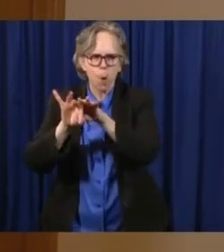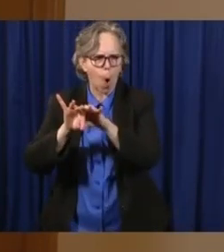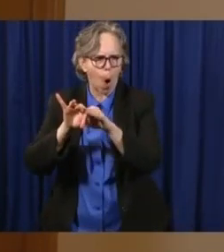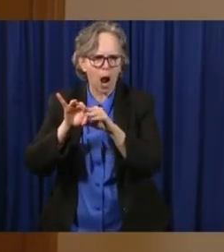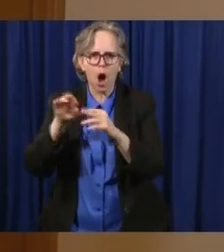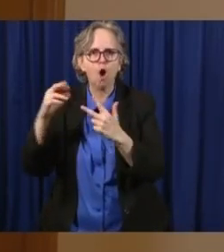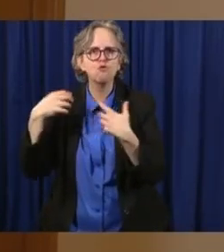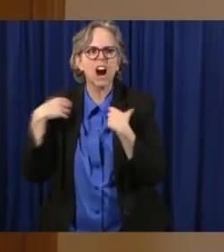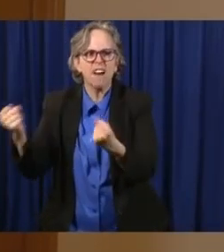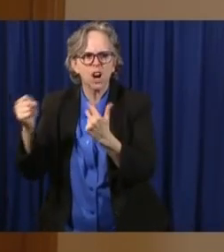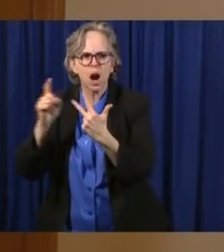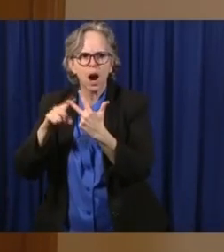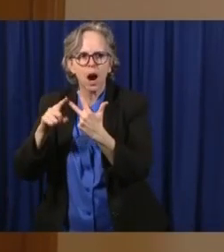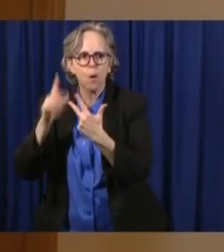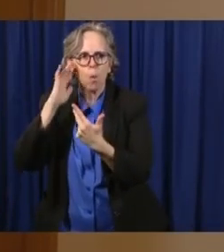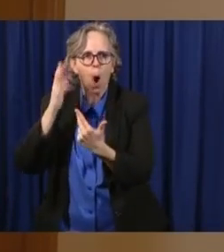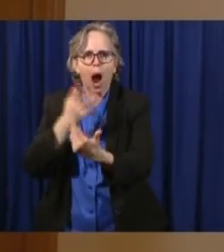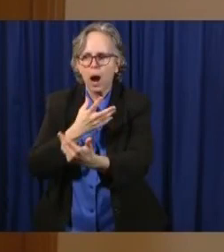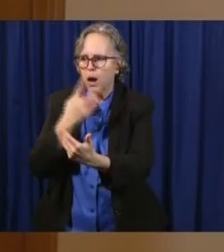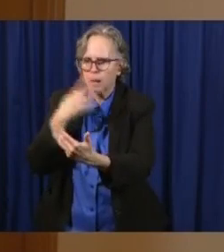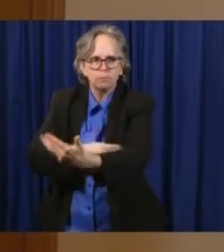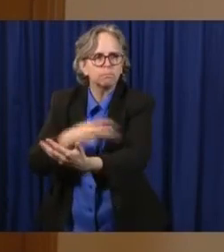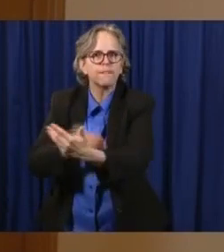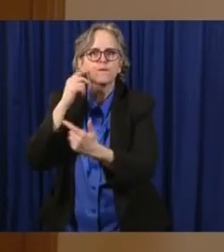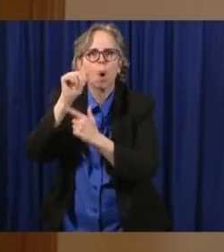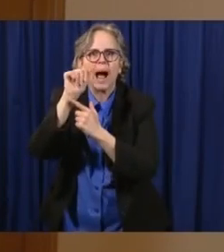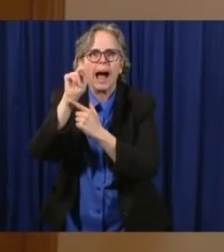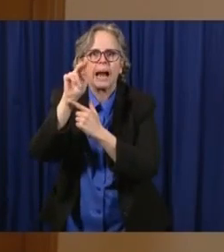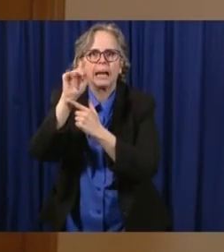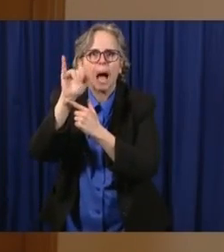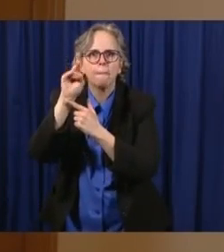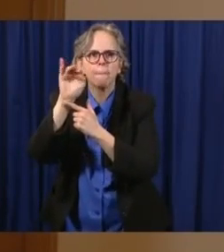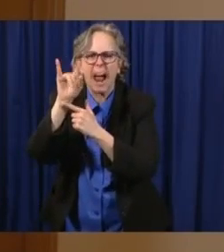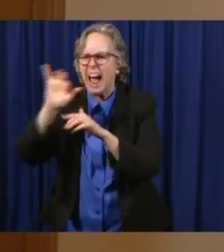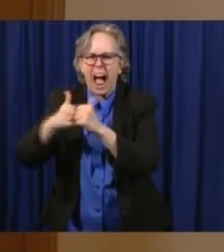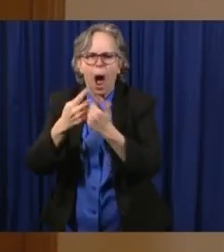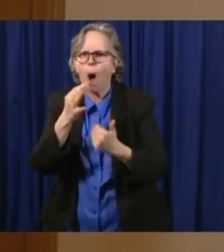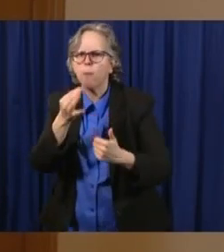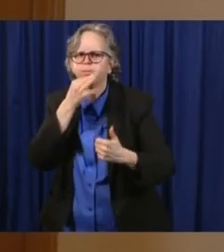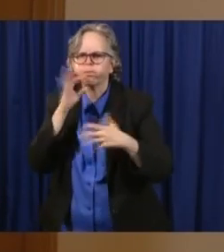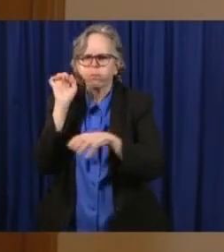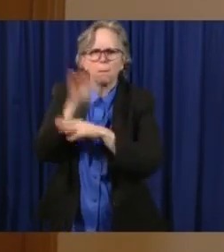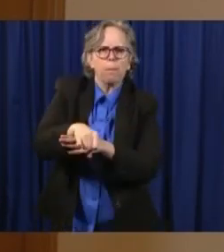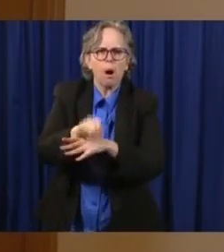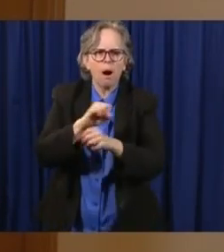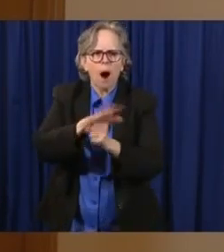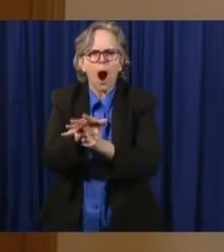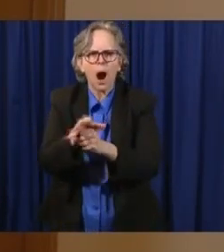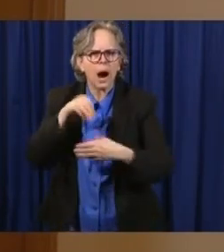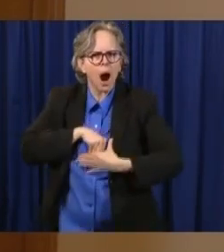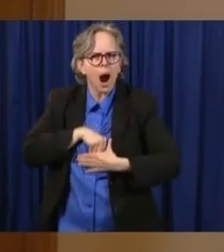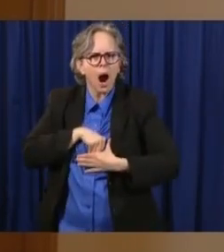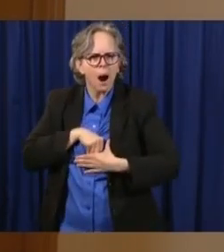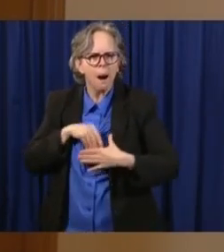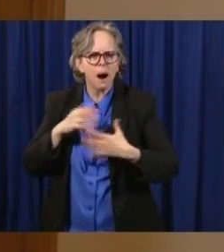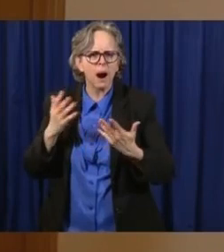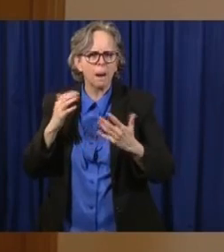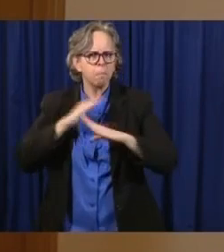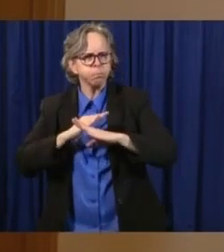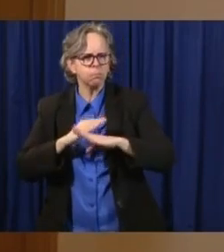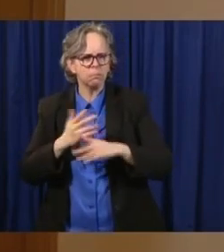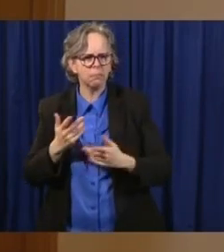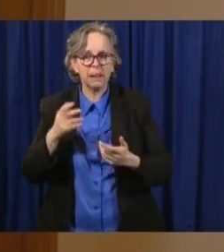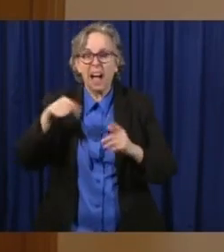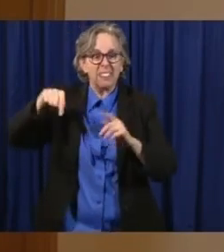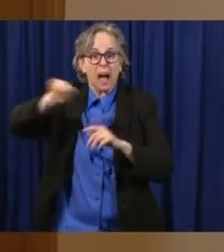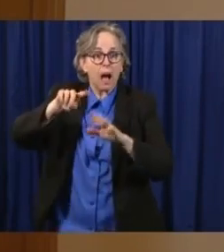our antibodies. They are going to be part of our recovery plan. They're also part of the people who can donate some of their